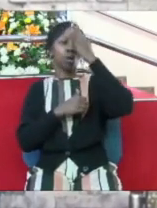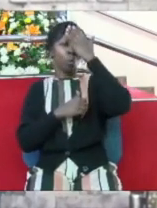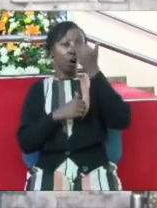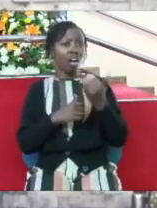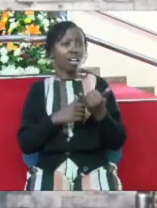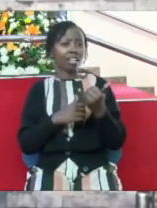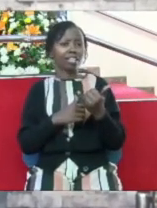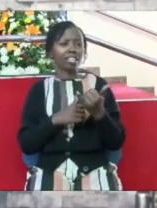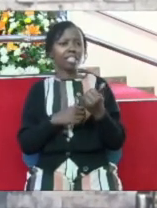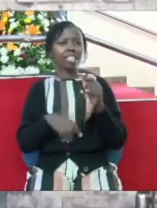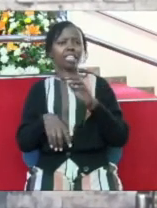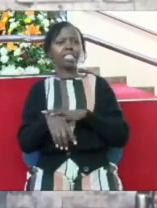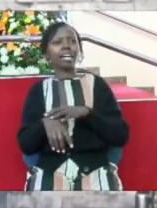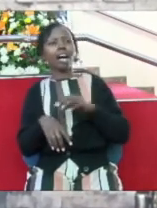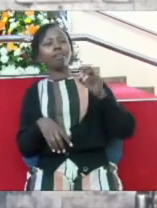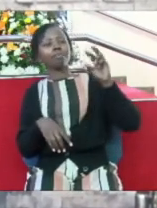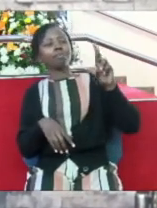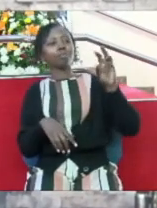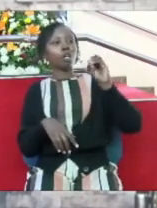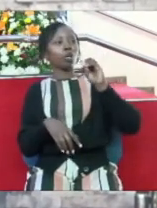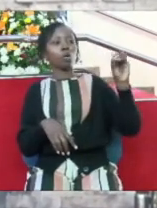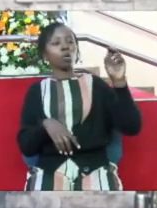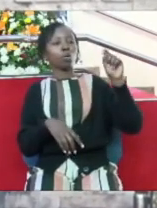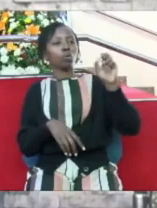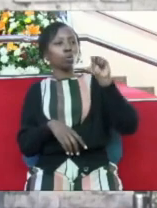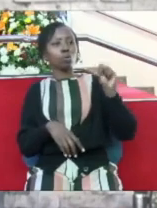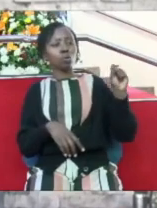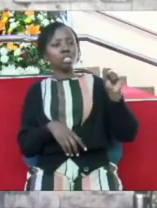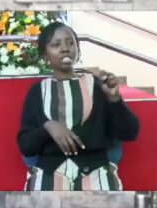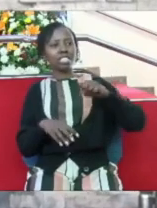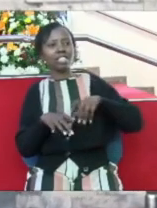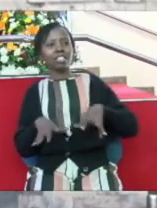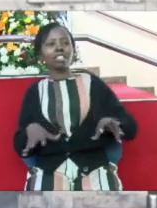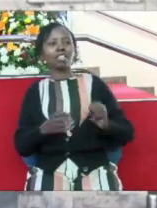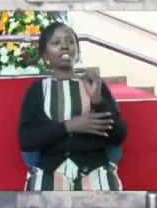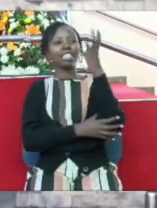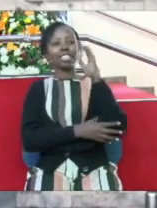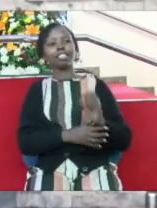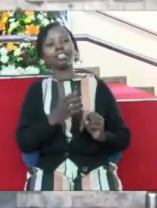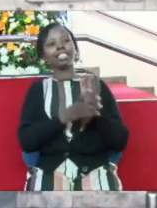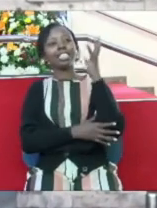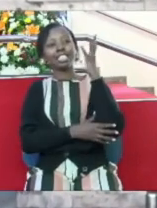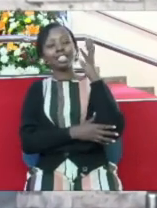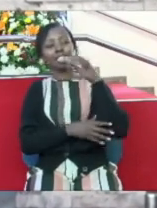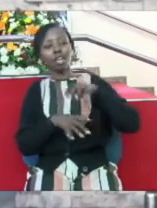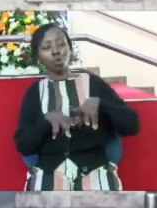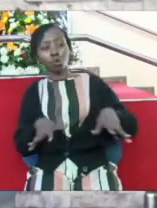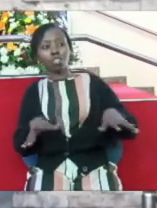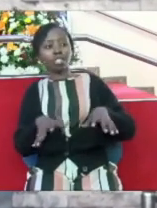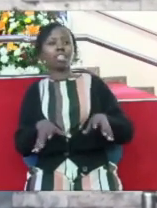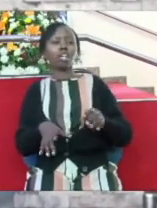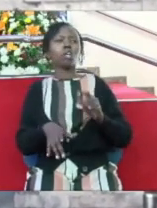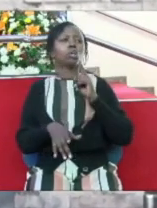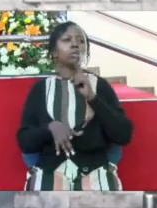roots are normally a symbol of the stability of a tree. Kwa sababu mizizi ni mfano na ni msingi wa usimamizi wa mti. When we are